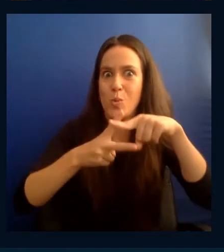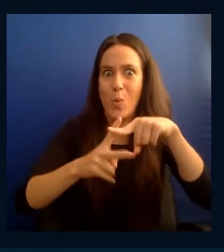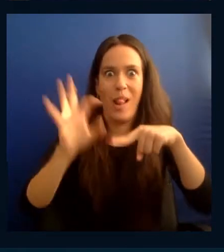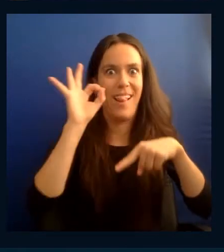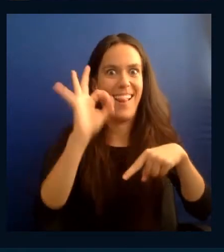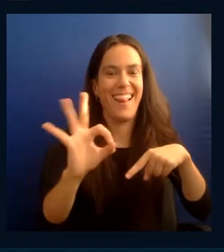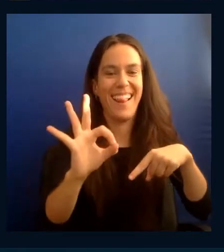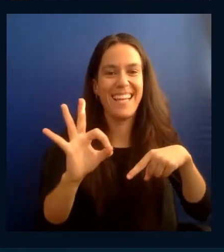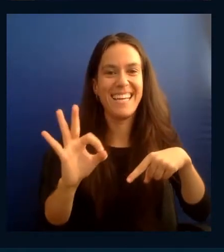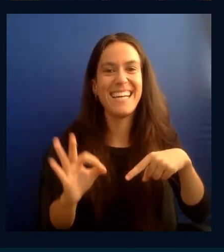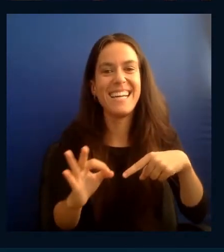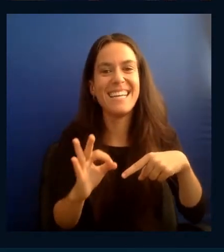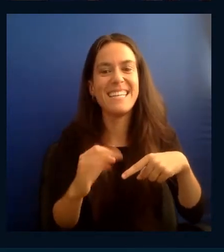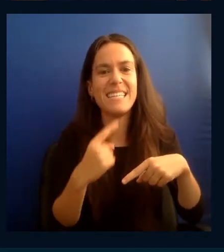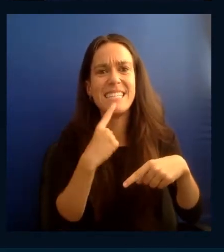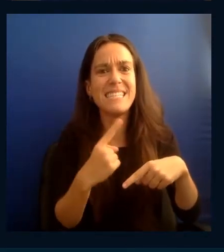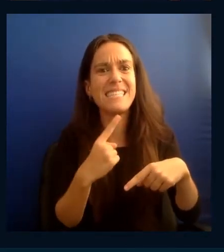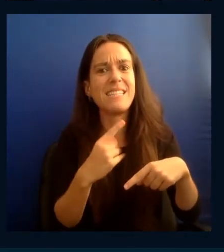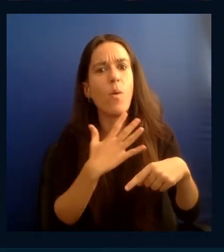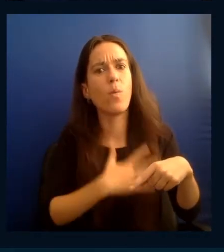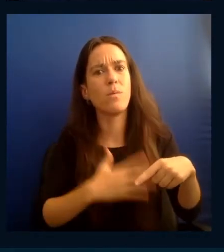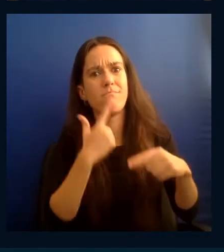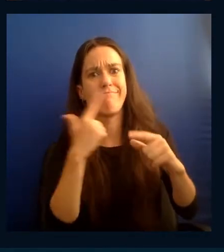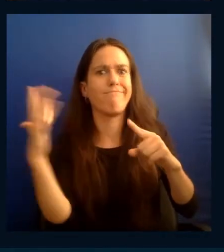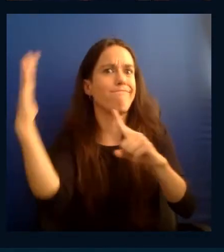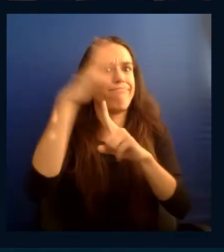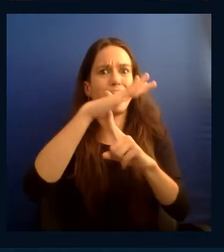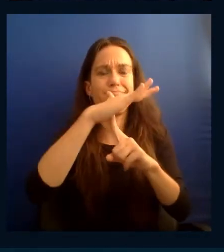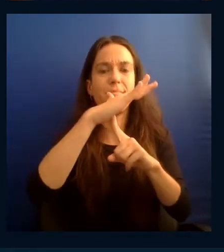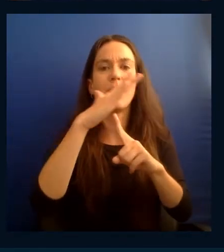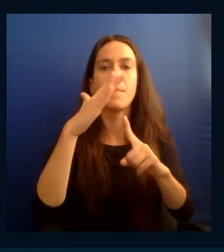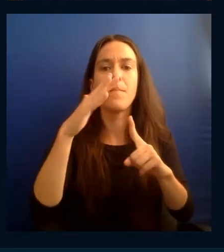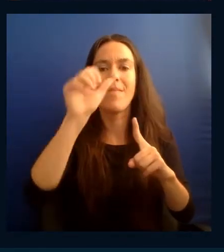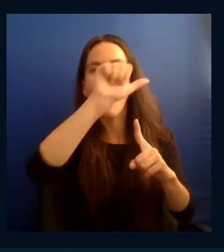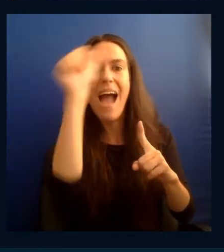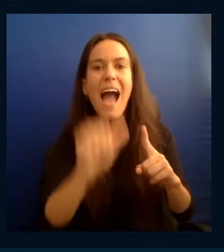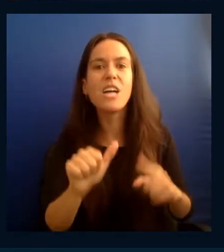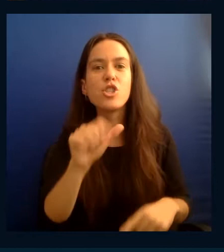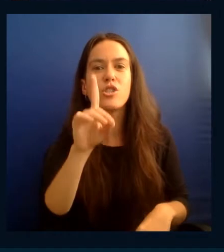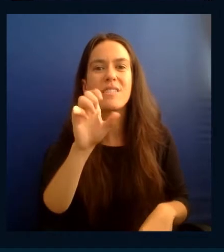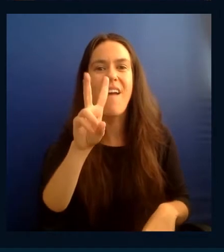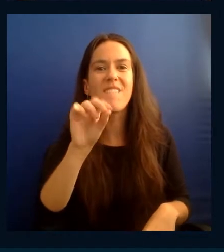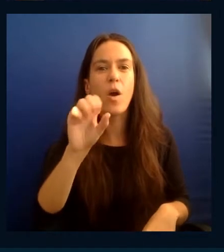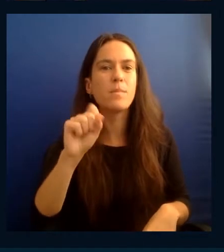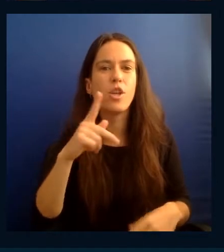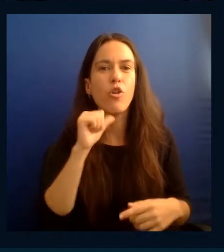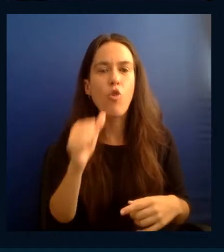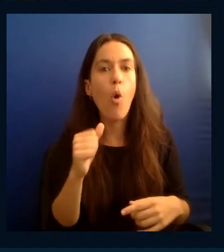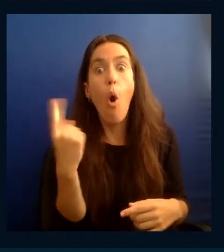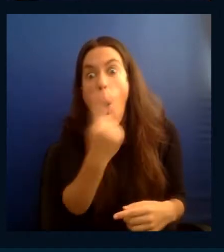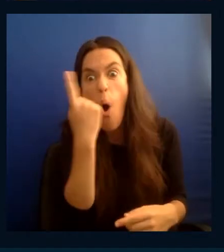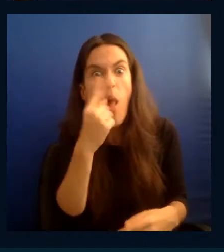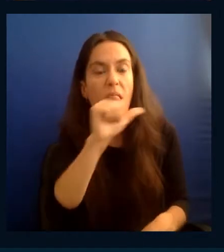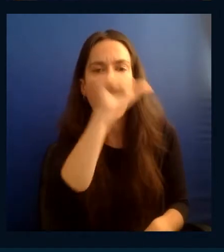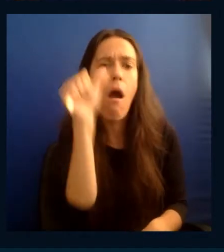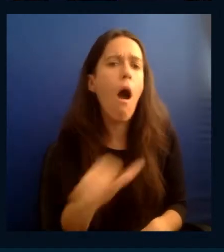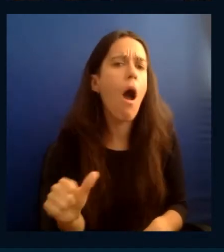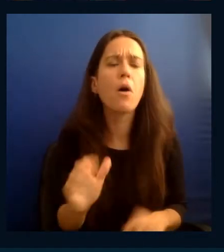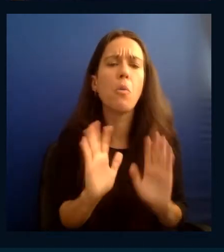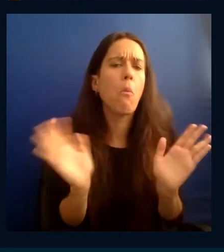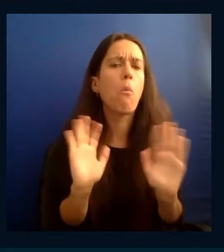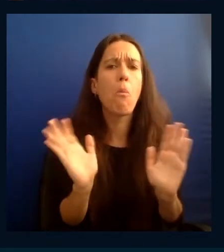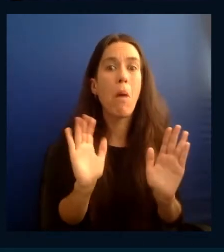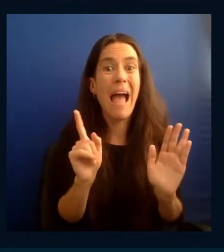to highlight about Azure DevOps is, even though the title says Azure DevOps, you don't have to deploy to Azure only. Azure DevOps allows you to